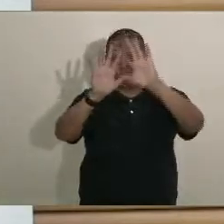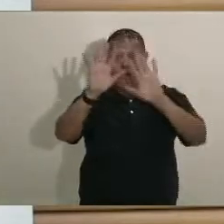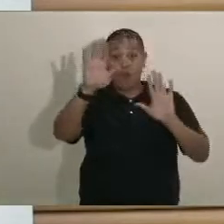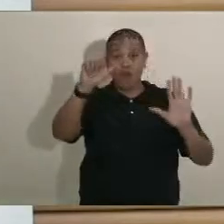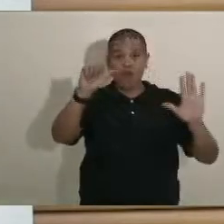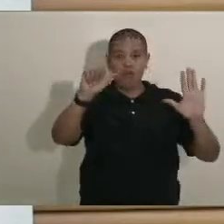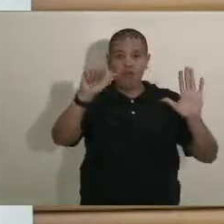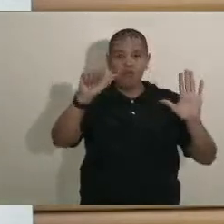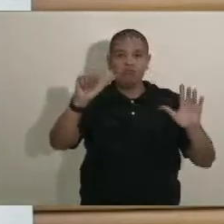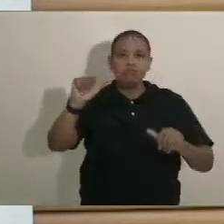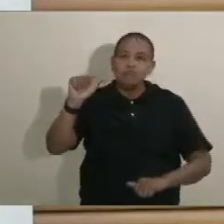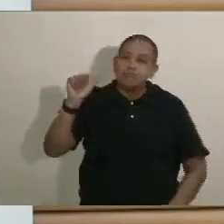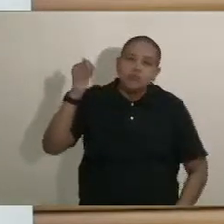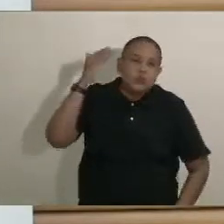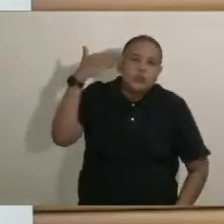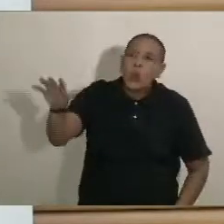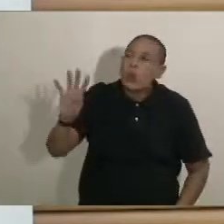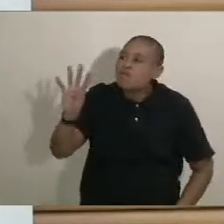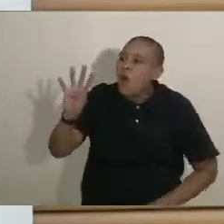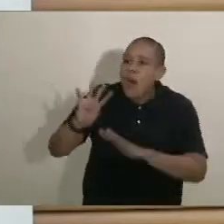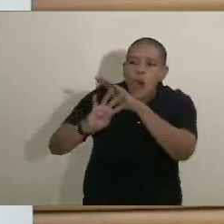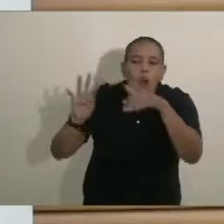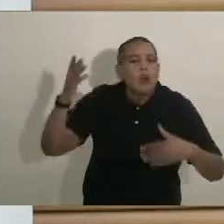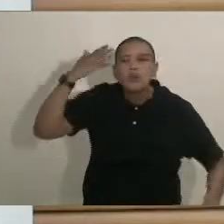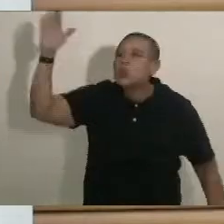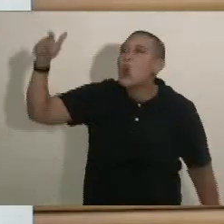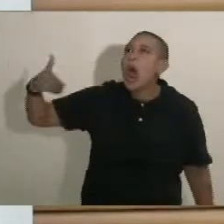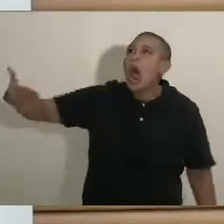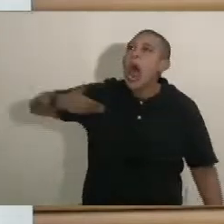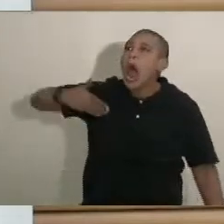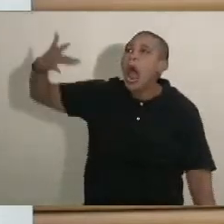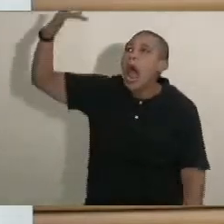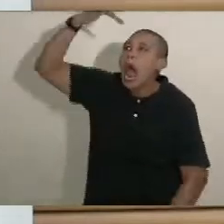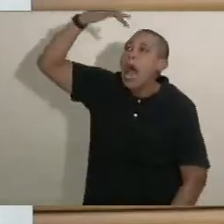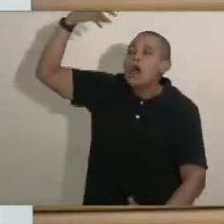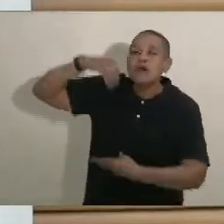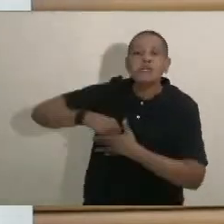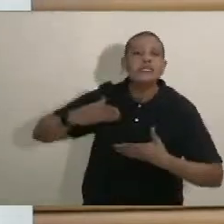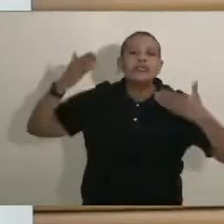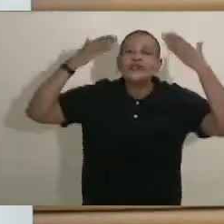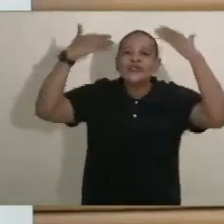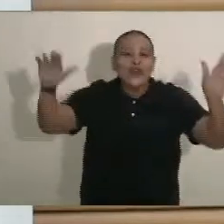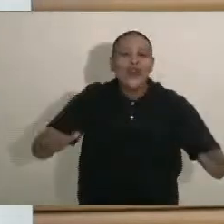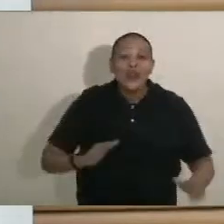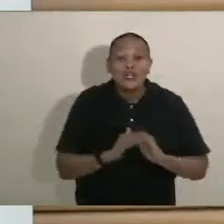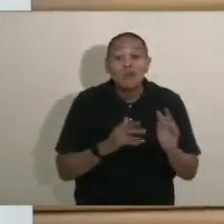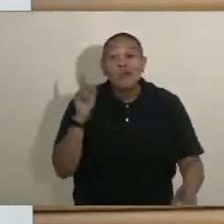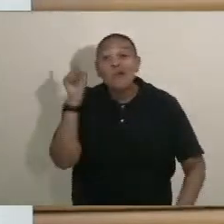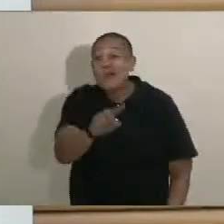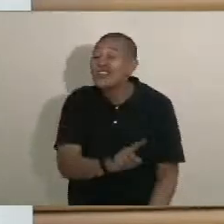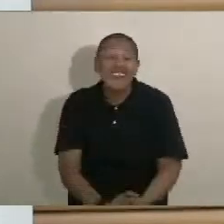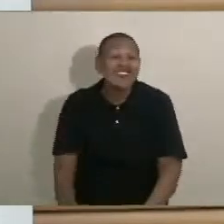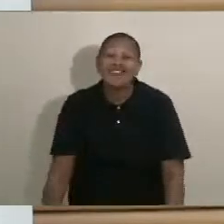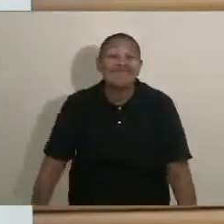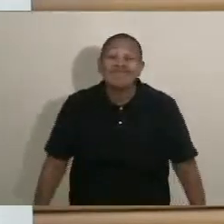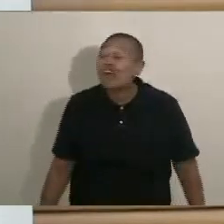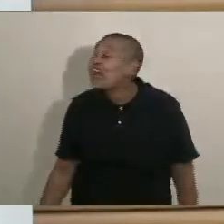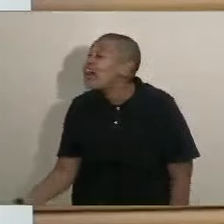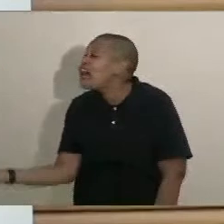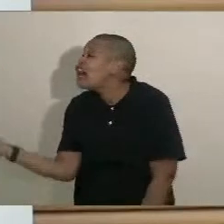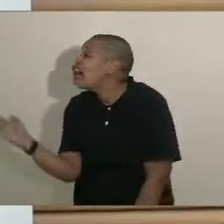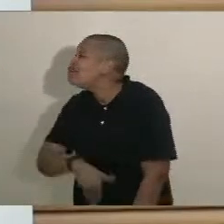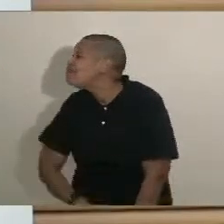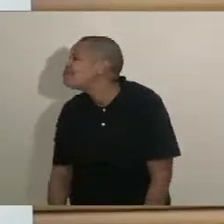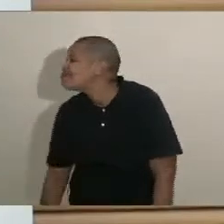that they have a particular condition that they have. And that's because as Jamaicans, we do not take time to get the checkup, to go see the doctor, to get